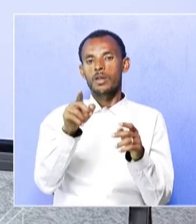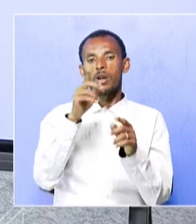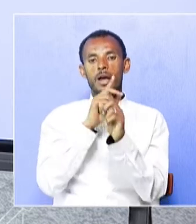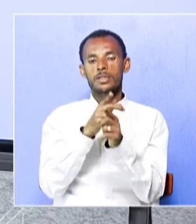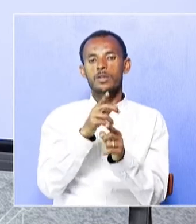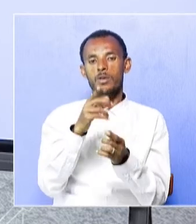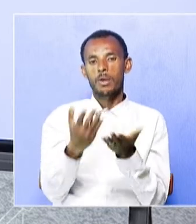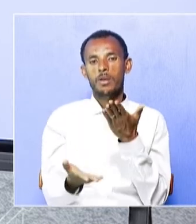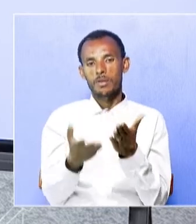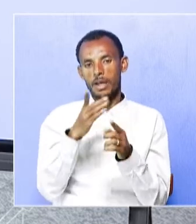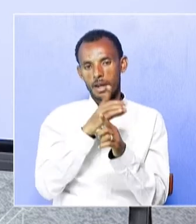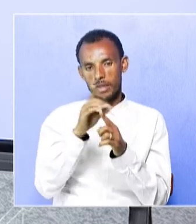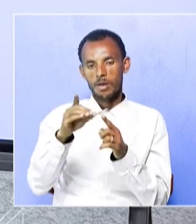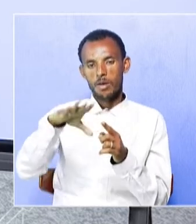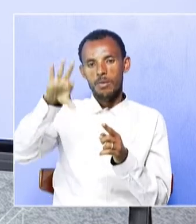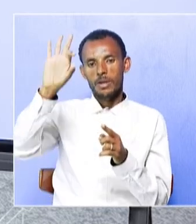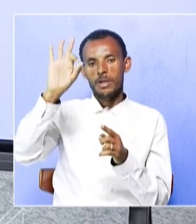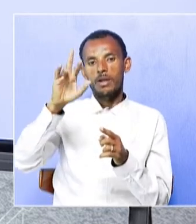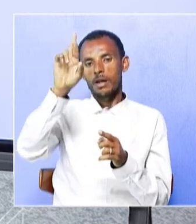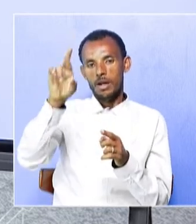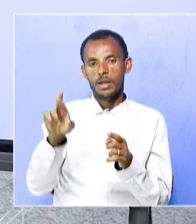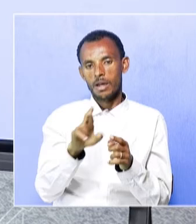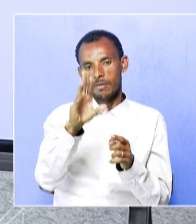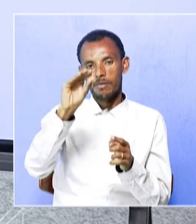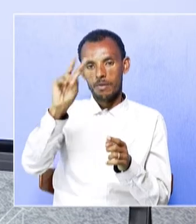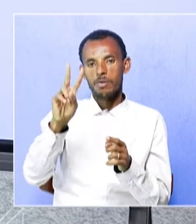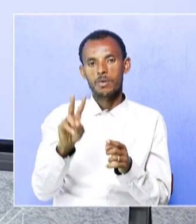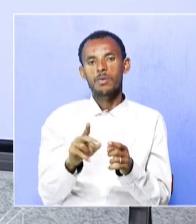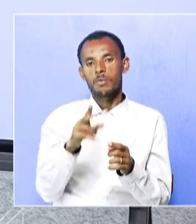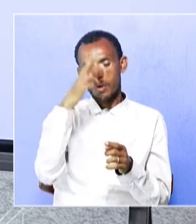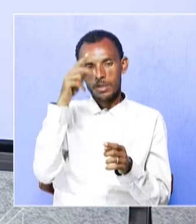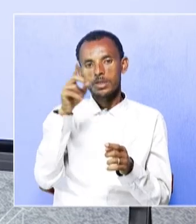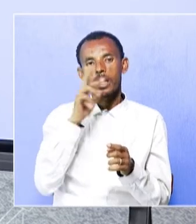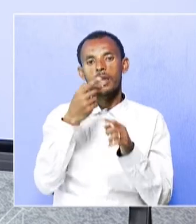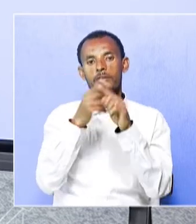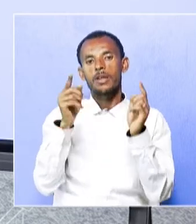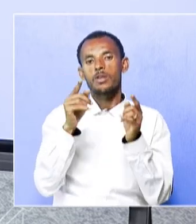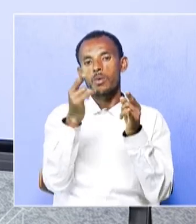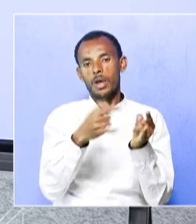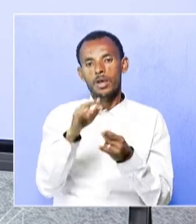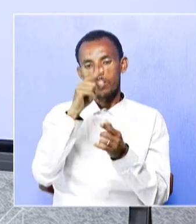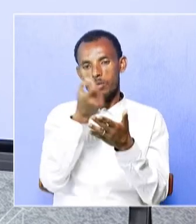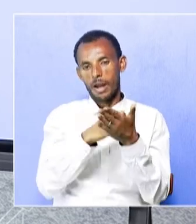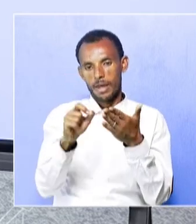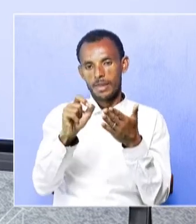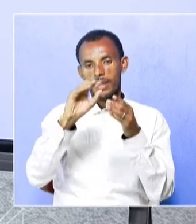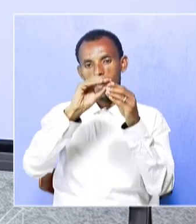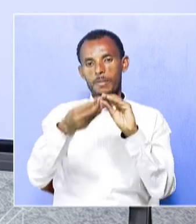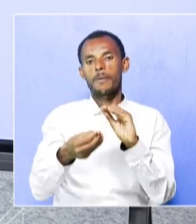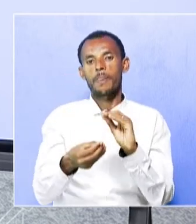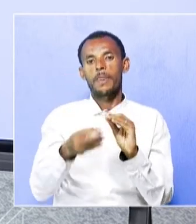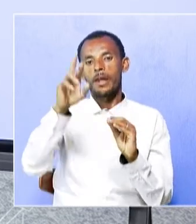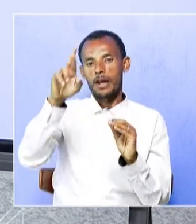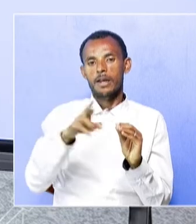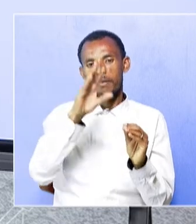answer you may not directly obtain radical 52 because there are different ways to write a certain number.